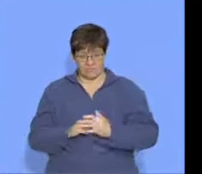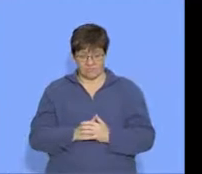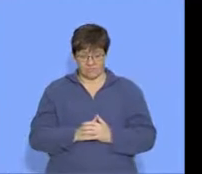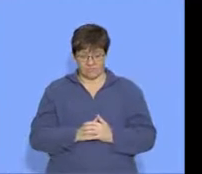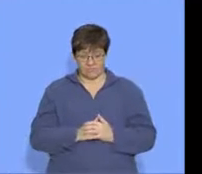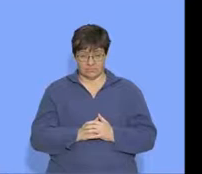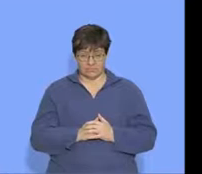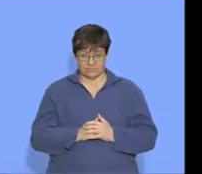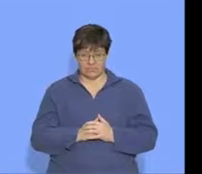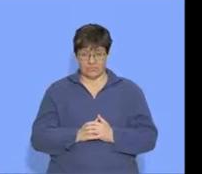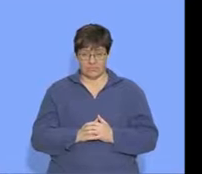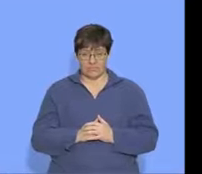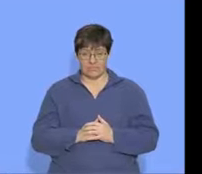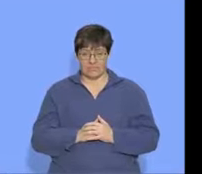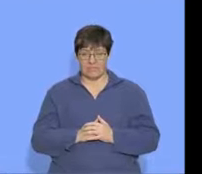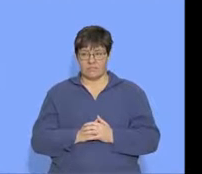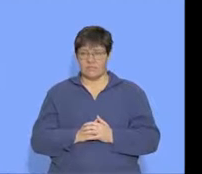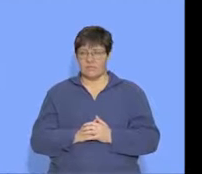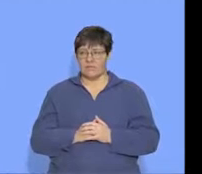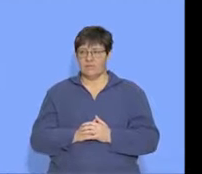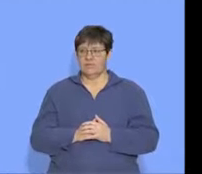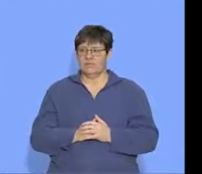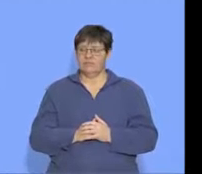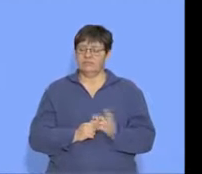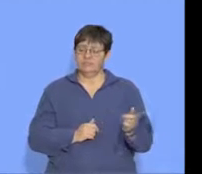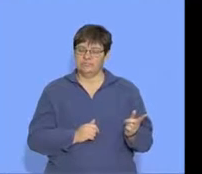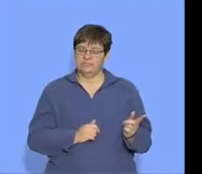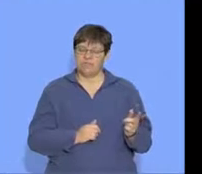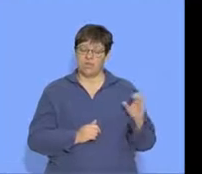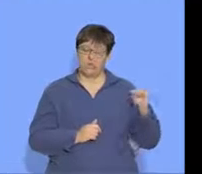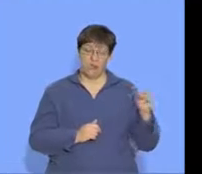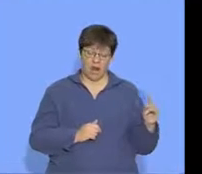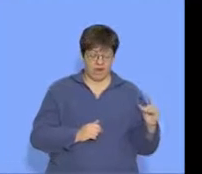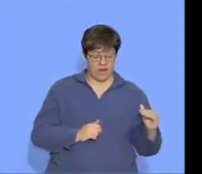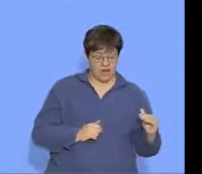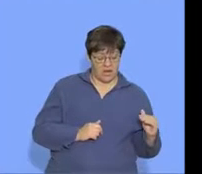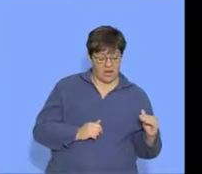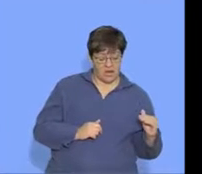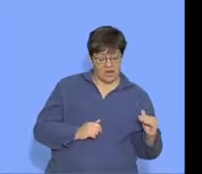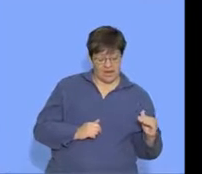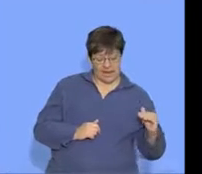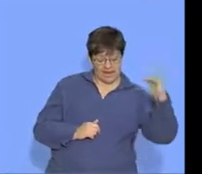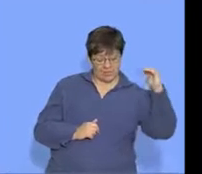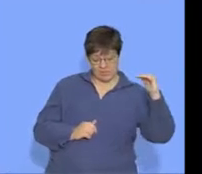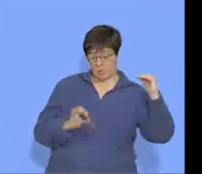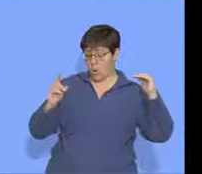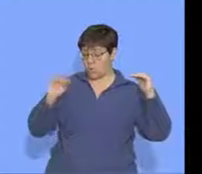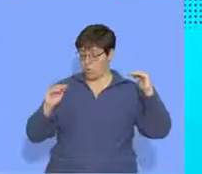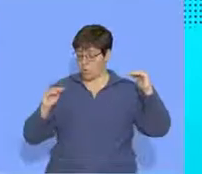decreasing. So what is this relationship when one variable increases and the other